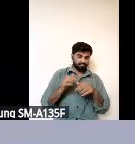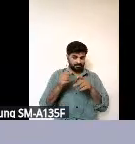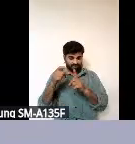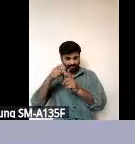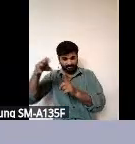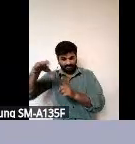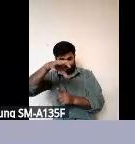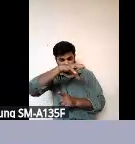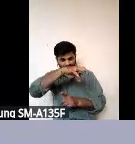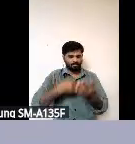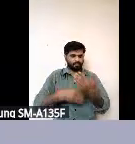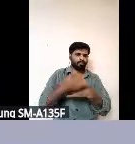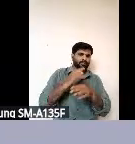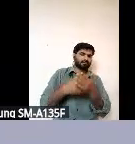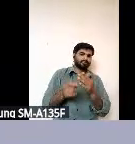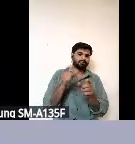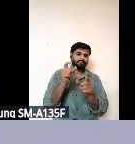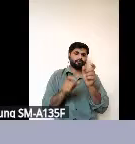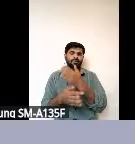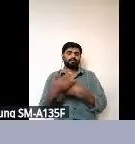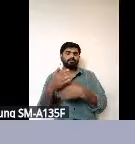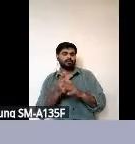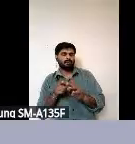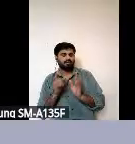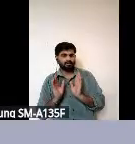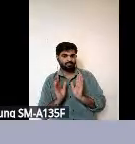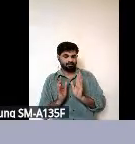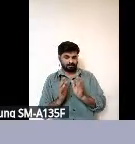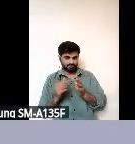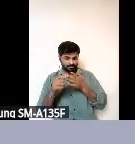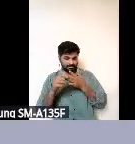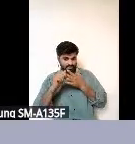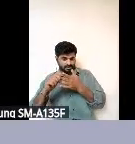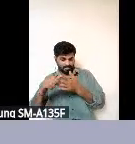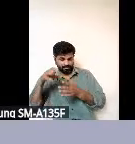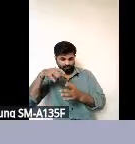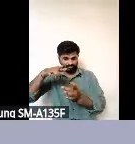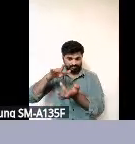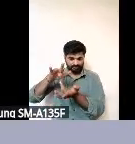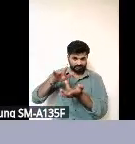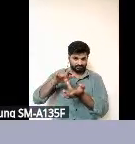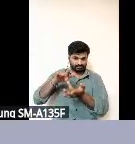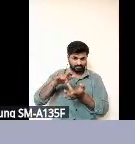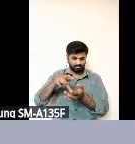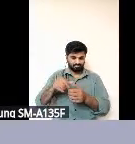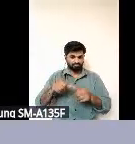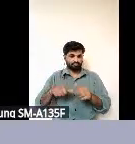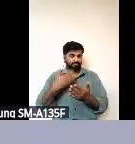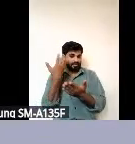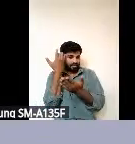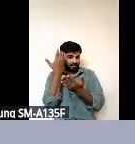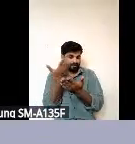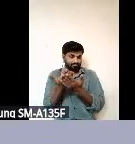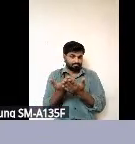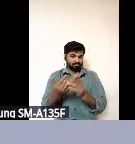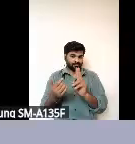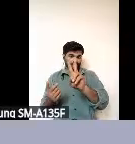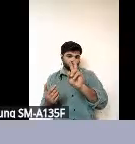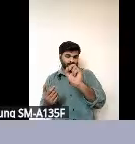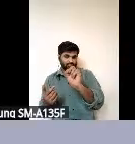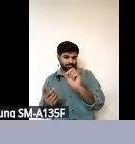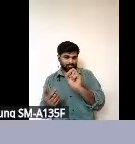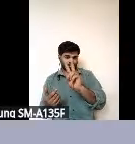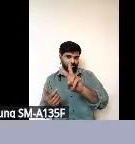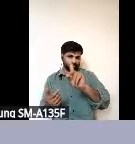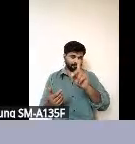their suggestions that they have sent us suggestions of having the list of all 21 disabilities within the census. But